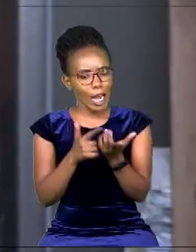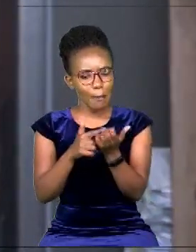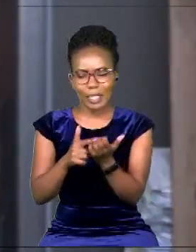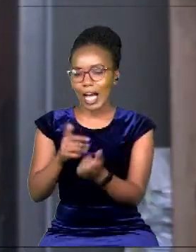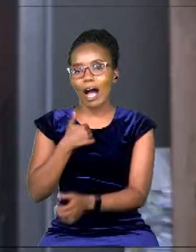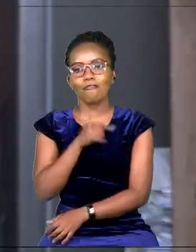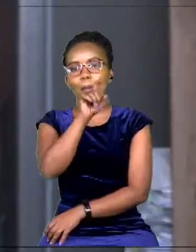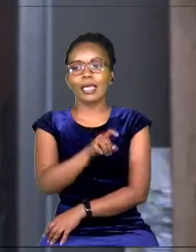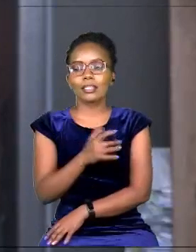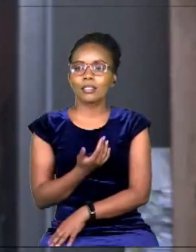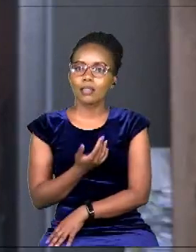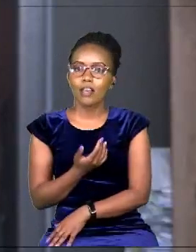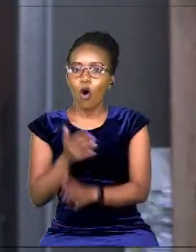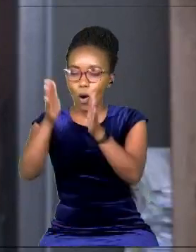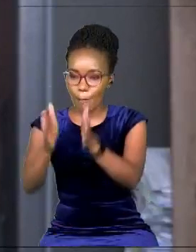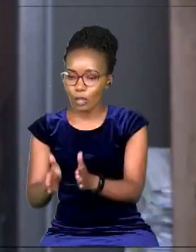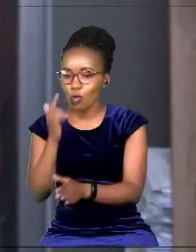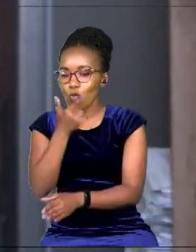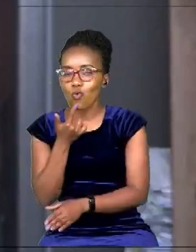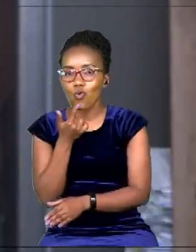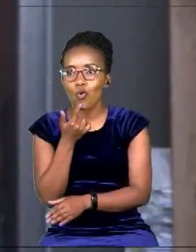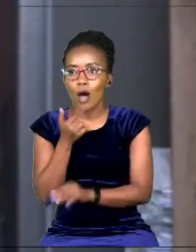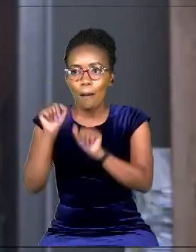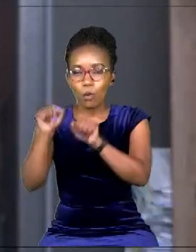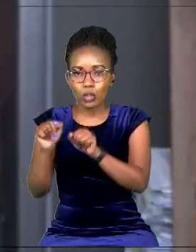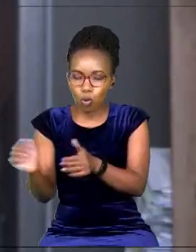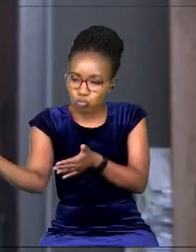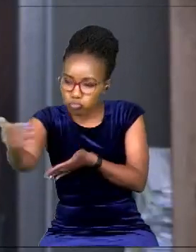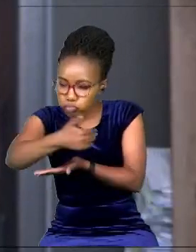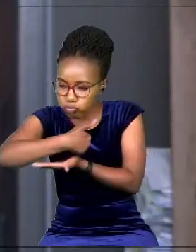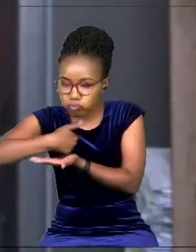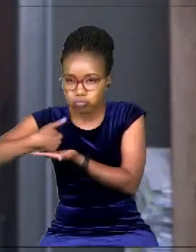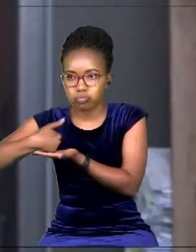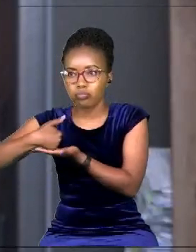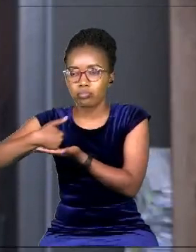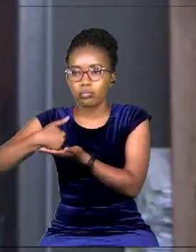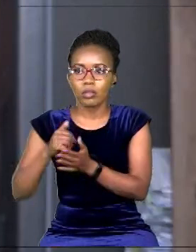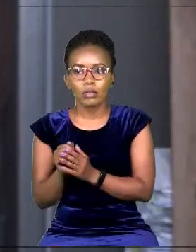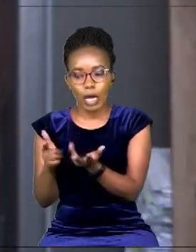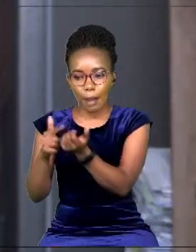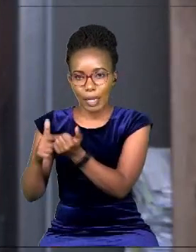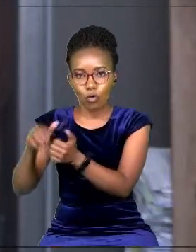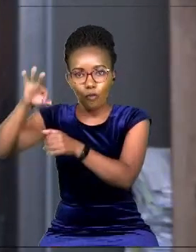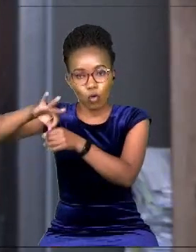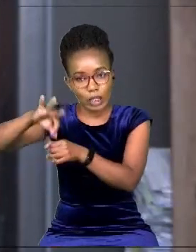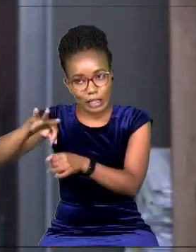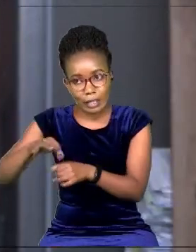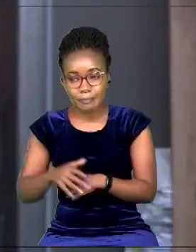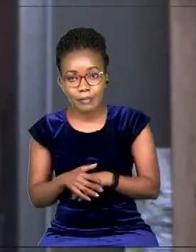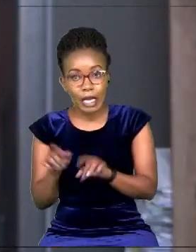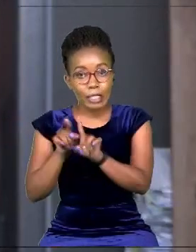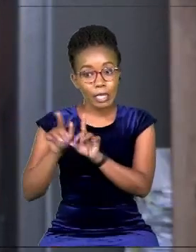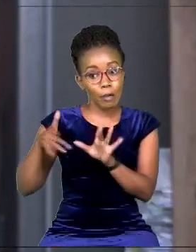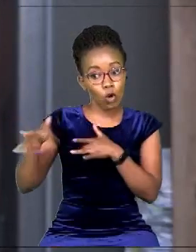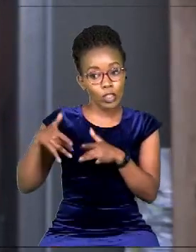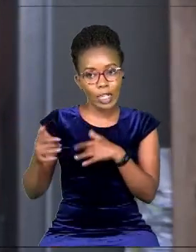or somebody who is able to bring in serious numbers of votes. They also consider